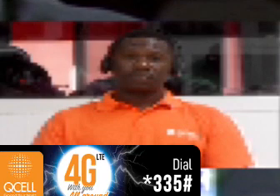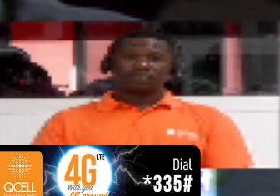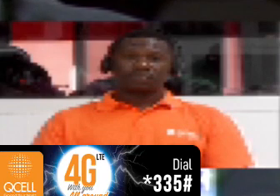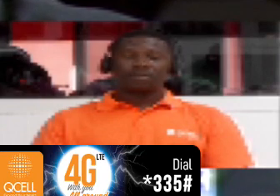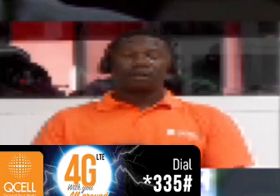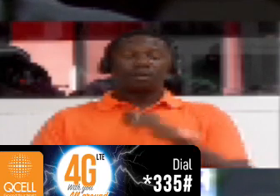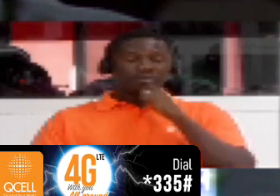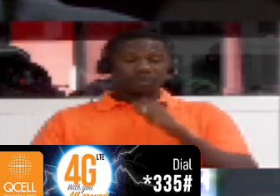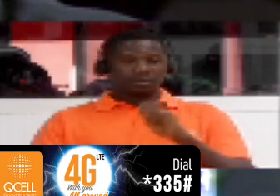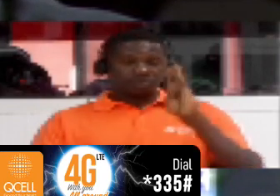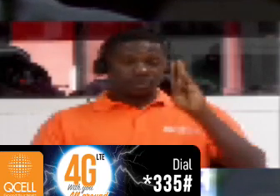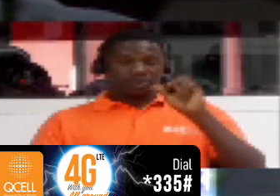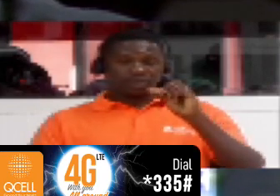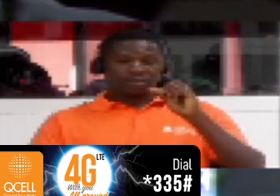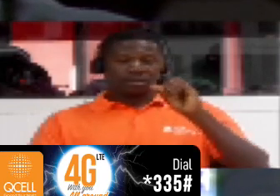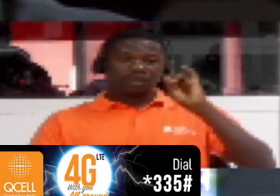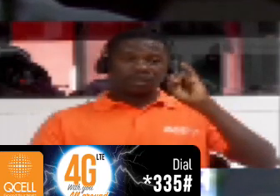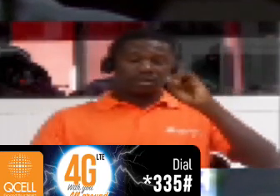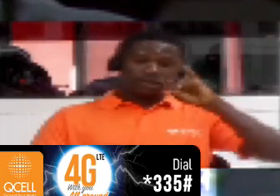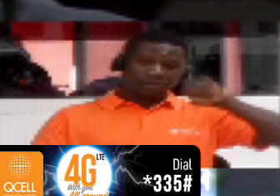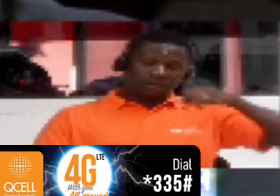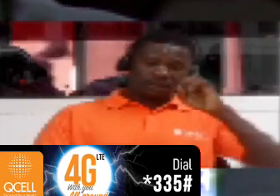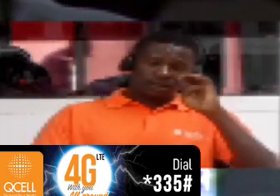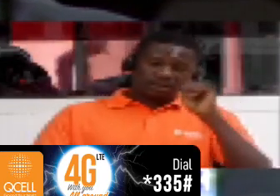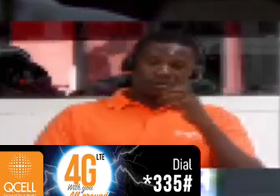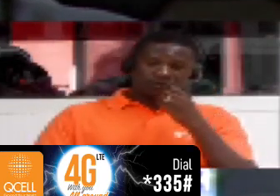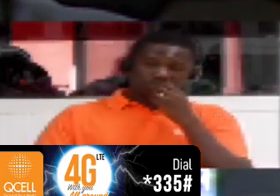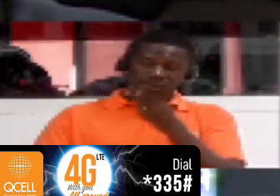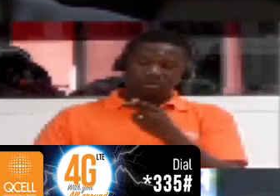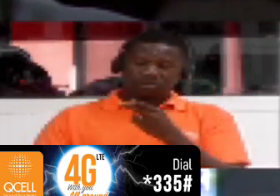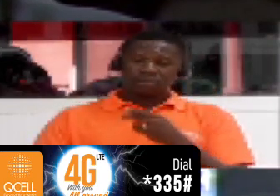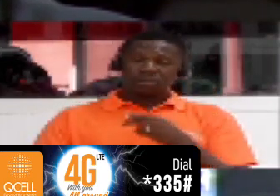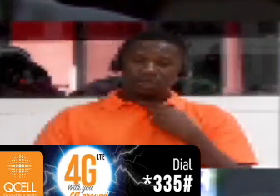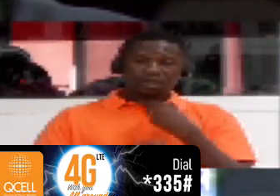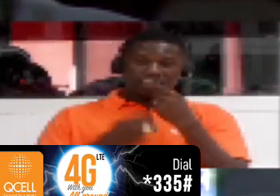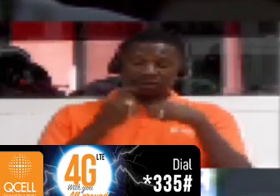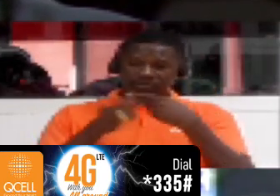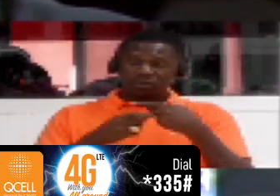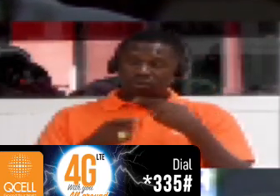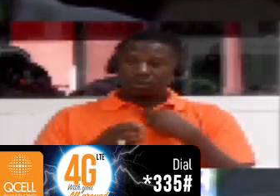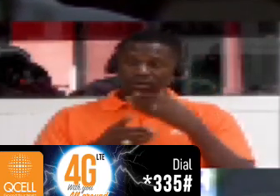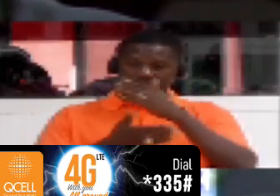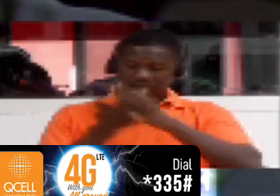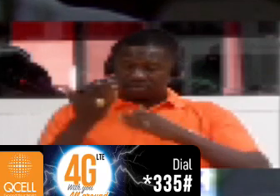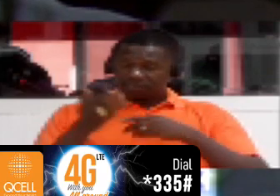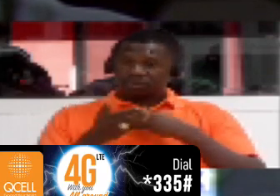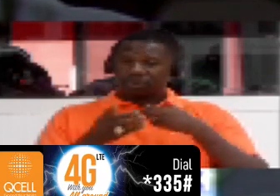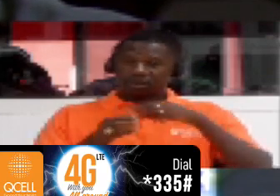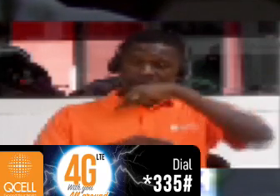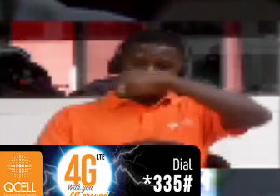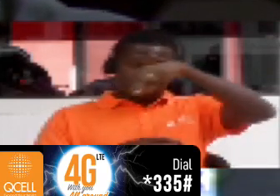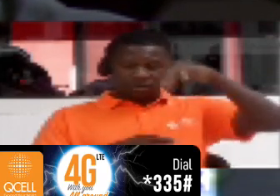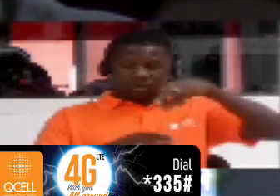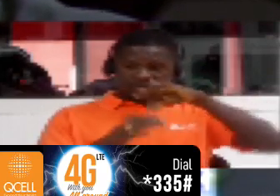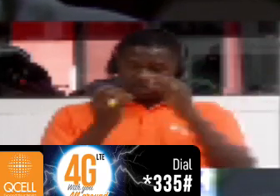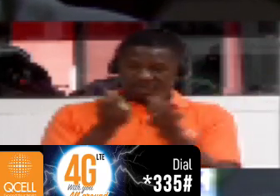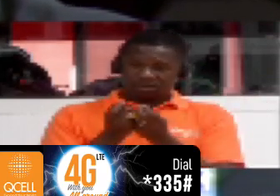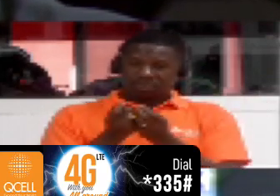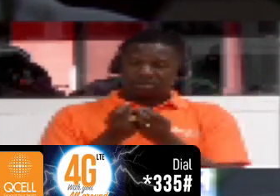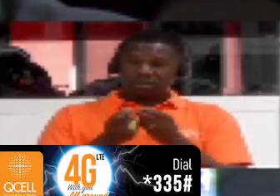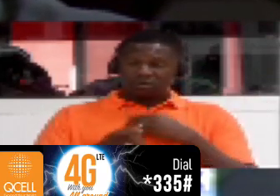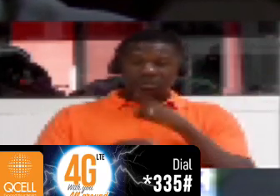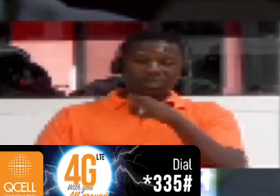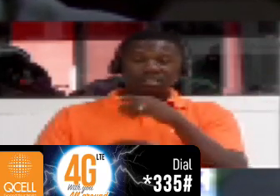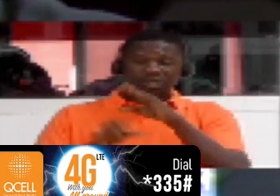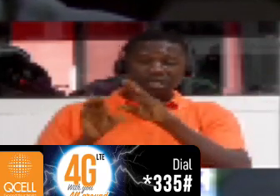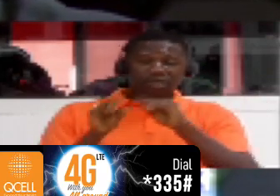Mr. Badjie, you mentioned that after you were part of the patrol team, there was a particular assignment that